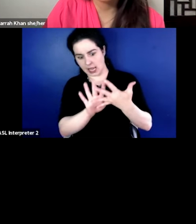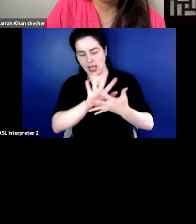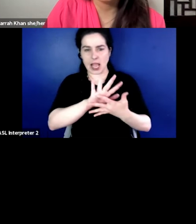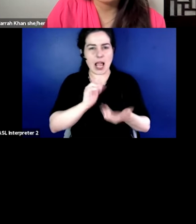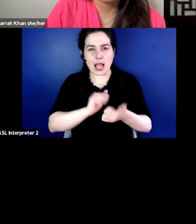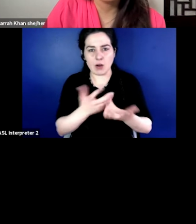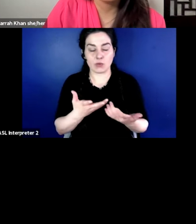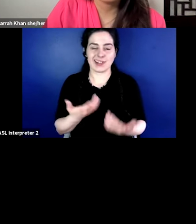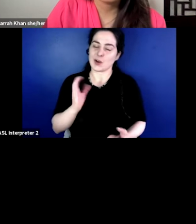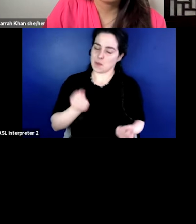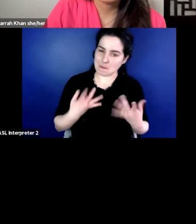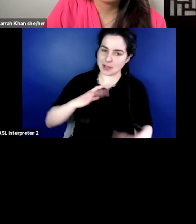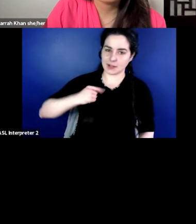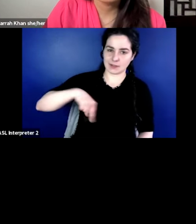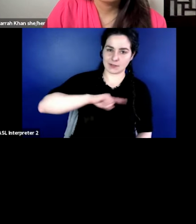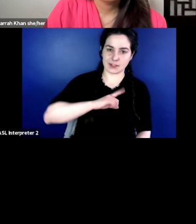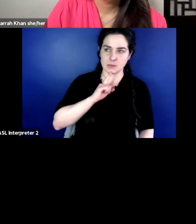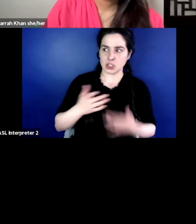we've been asking for.